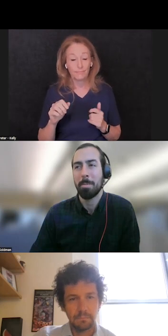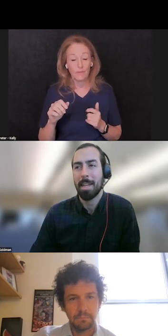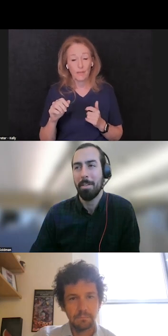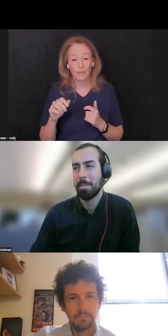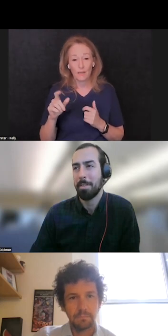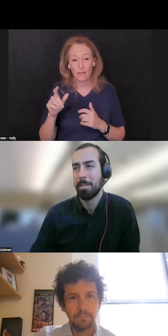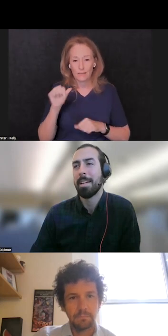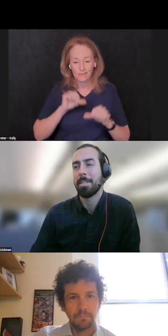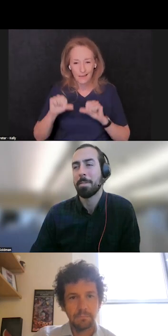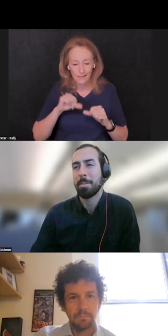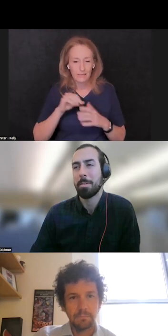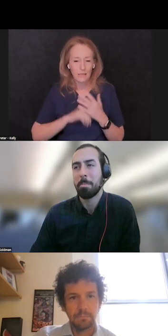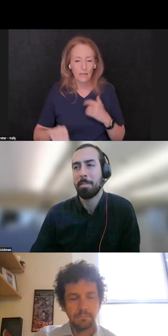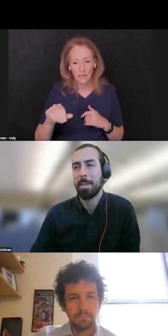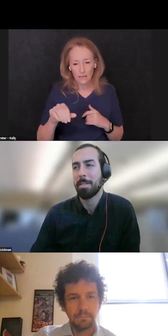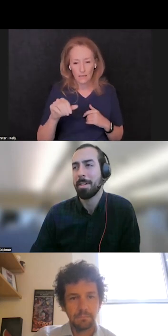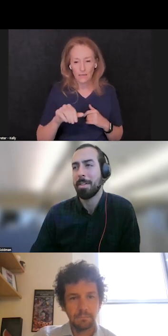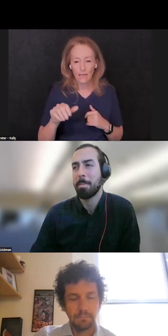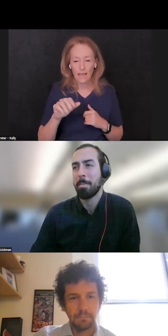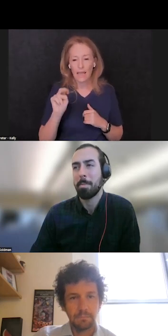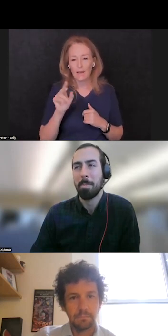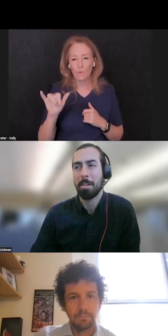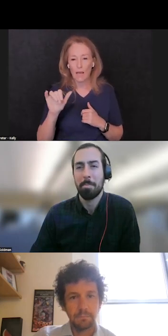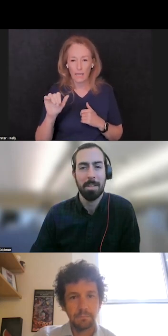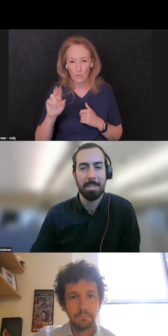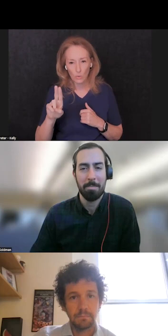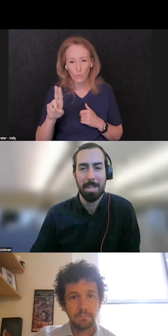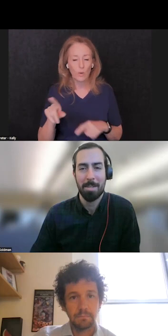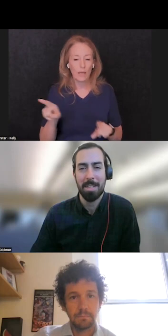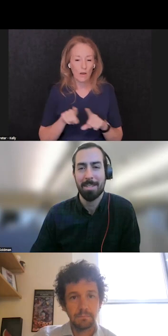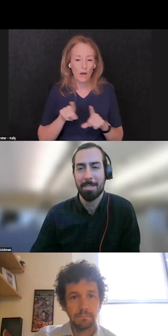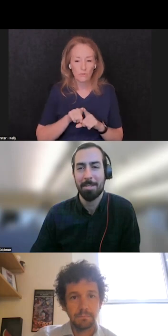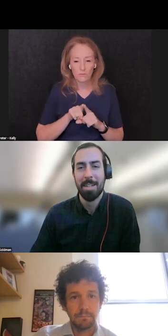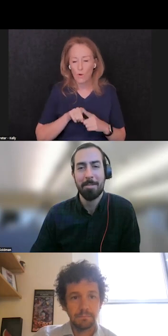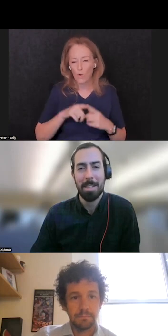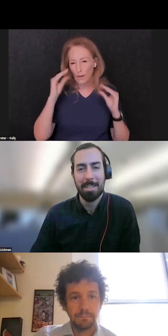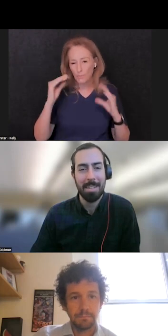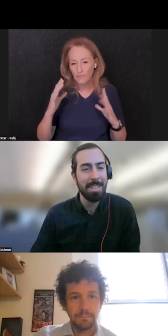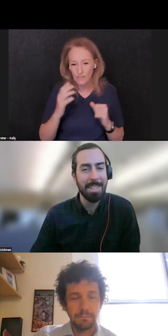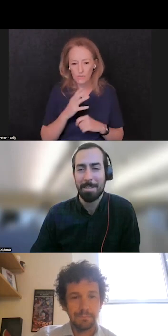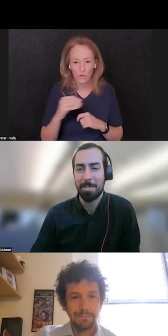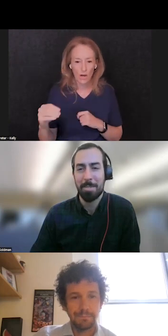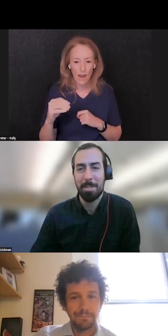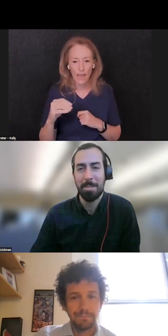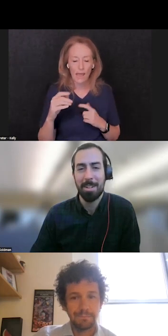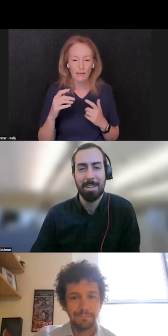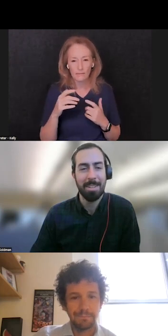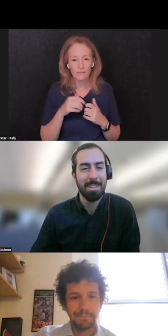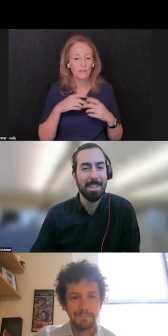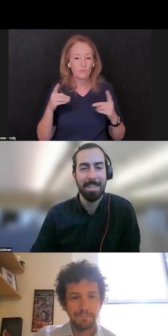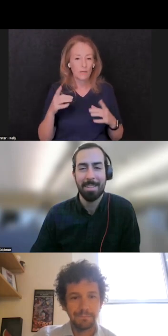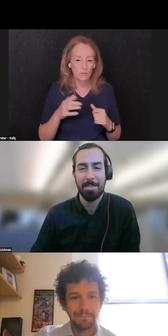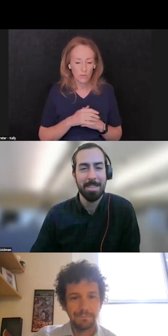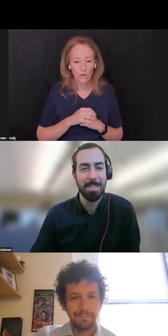Global Public Health, and he's also an Associate Professor in the Department of Public Health Policy and Management. So really excited to hear from you